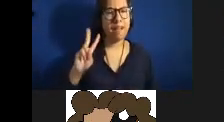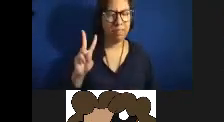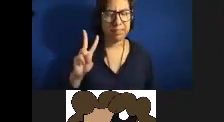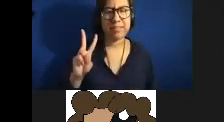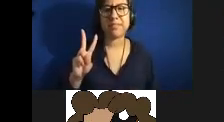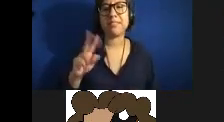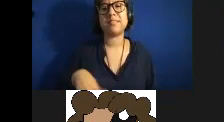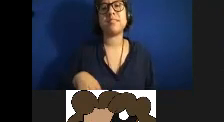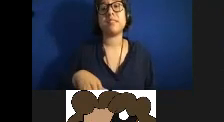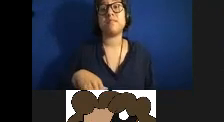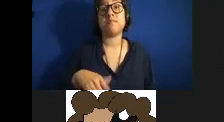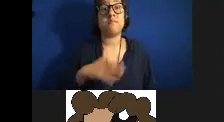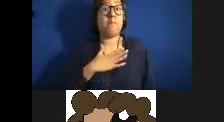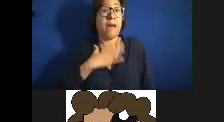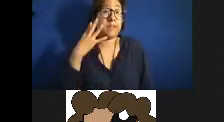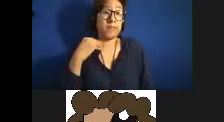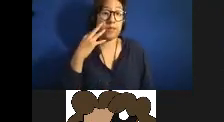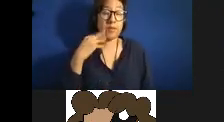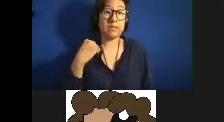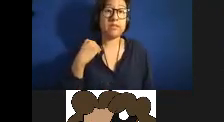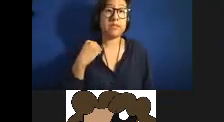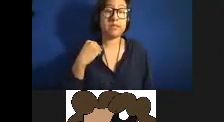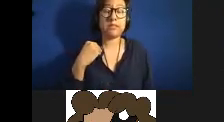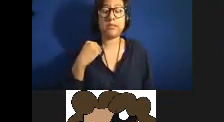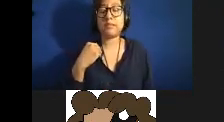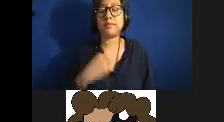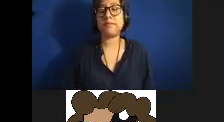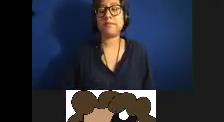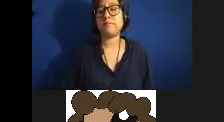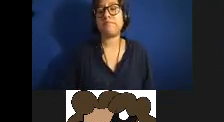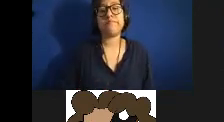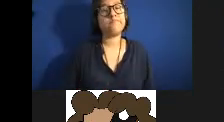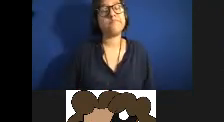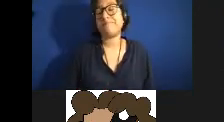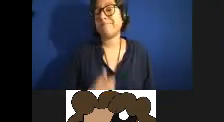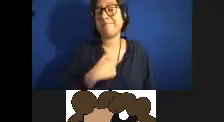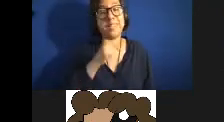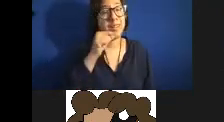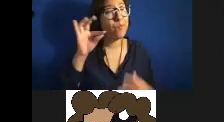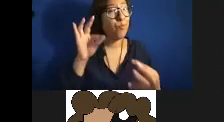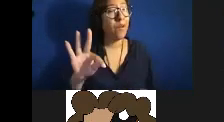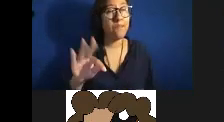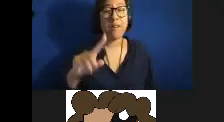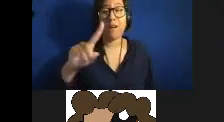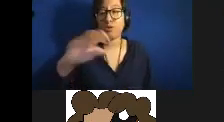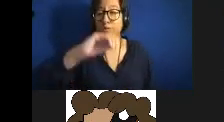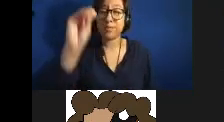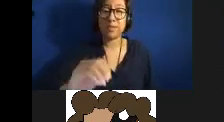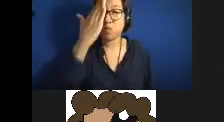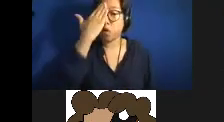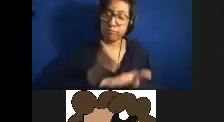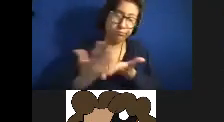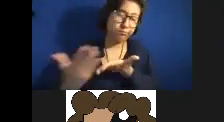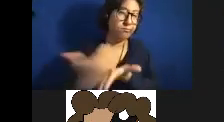And speaking for myself, you know, I would just say that, you know, I'm not perfect. I don't have it all down. And I